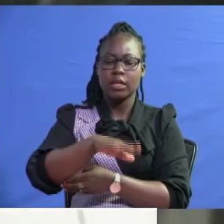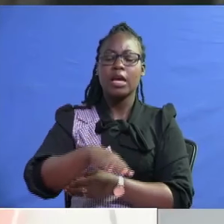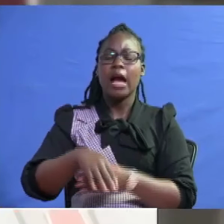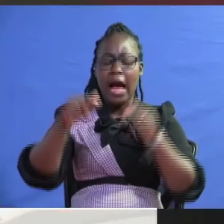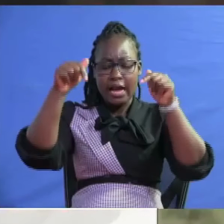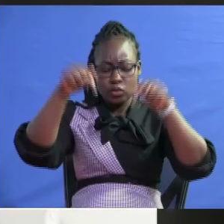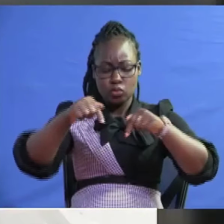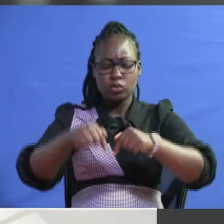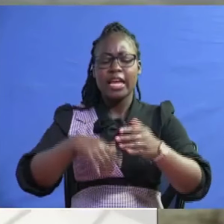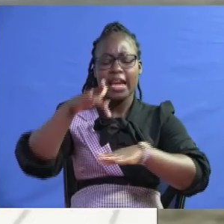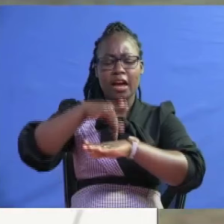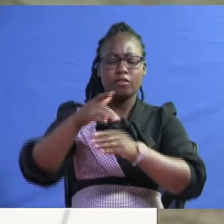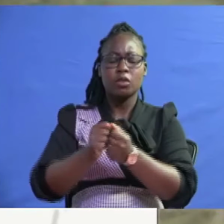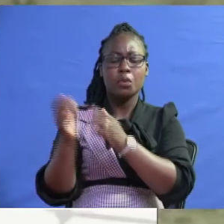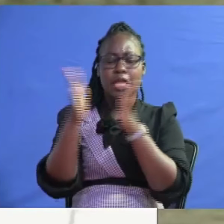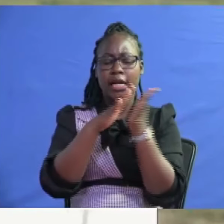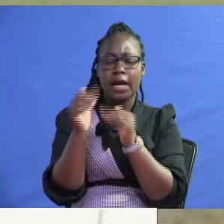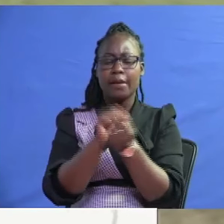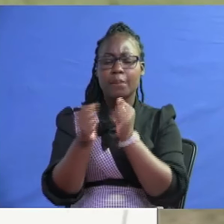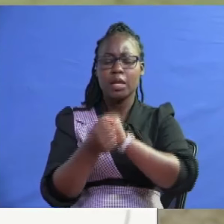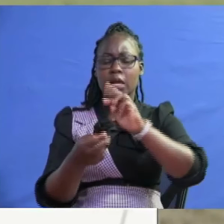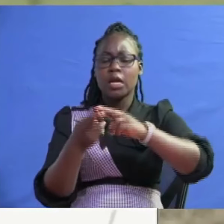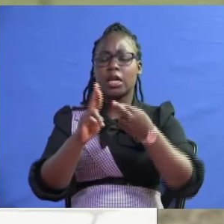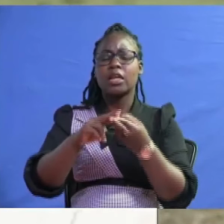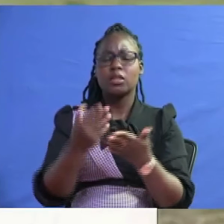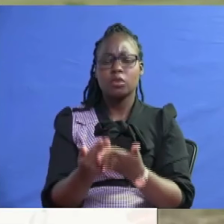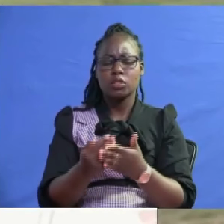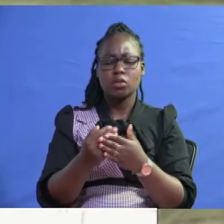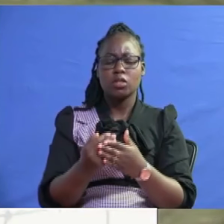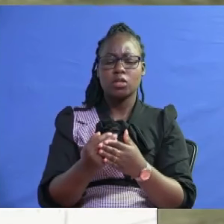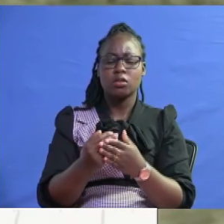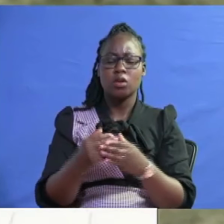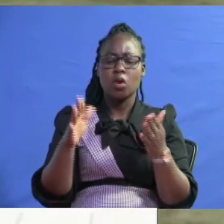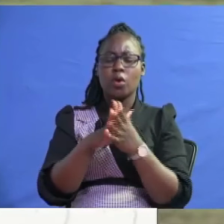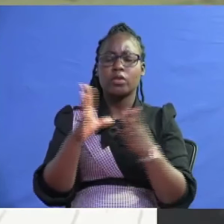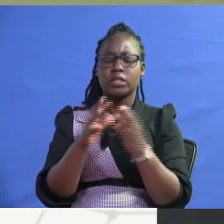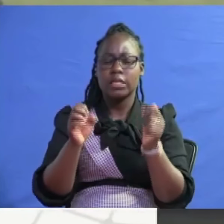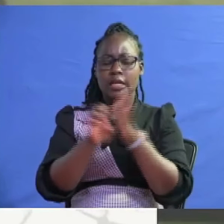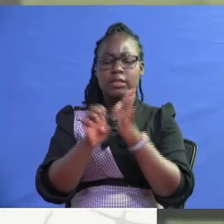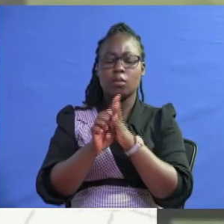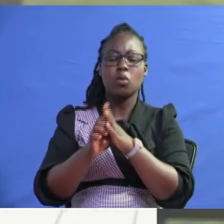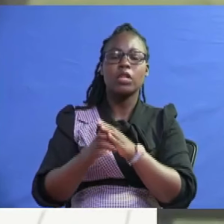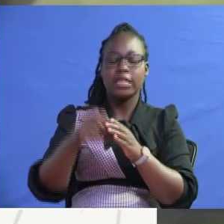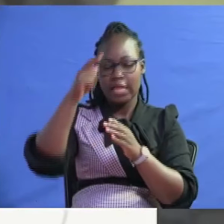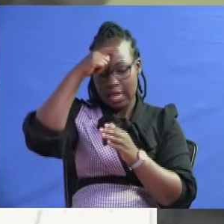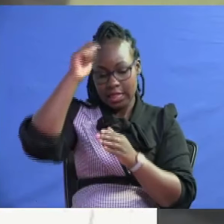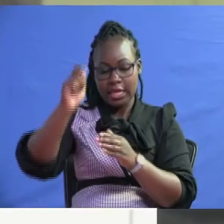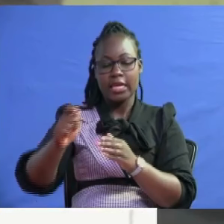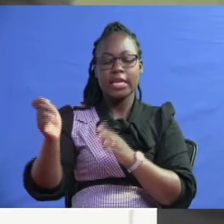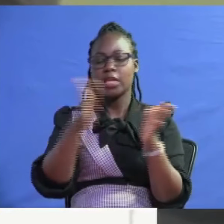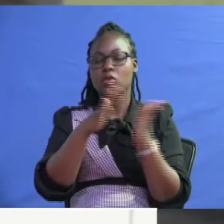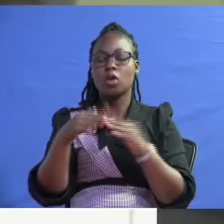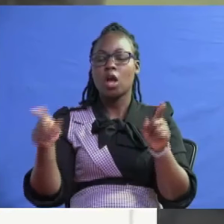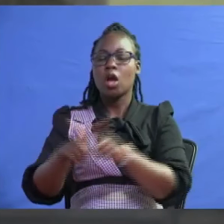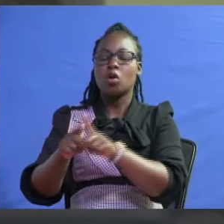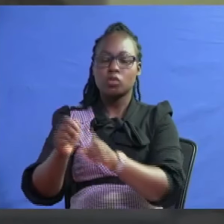are currently being affected by climate change related extreme weather events such as heat waves. He further appreciates